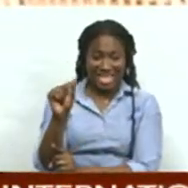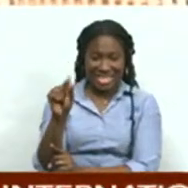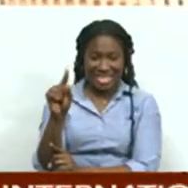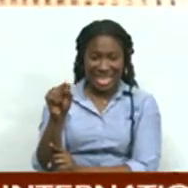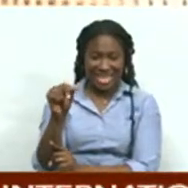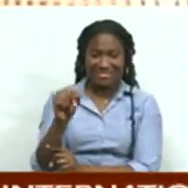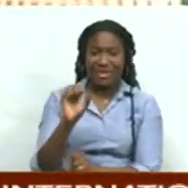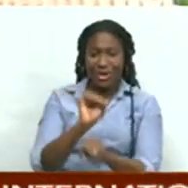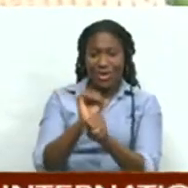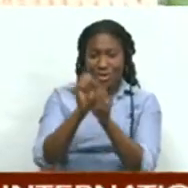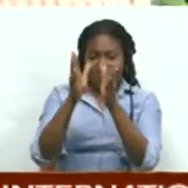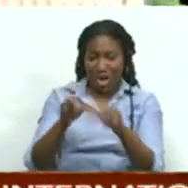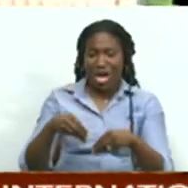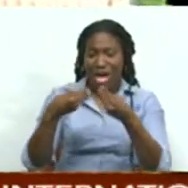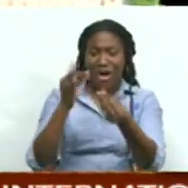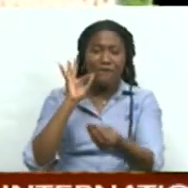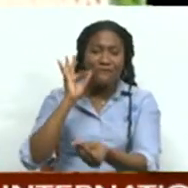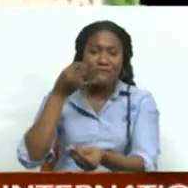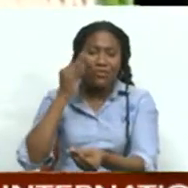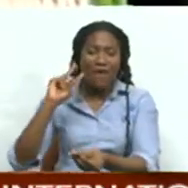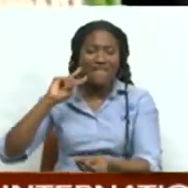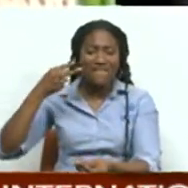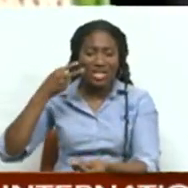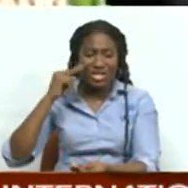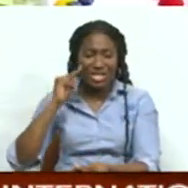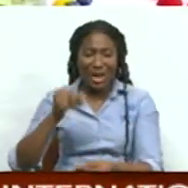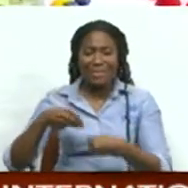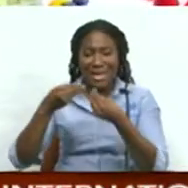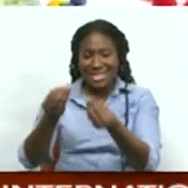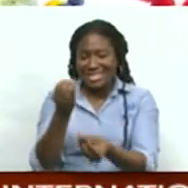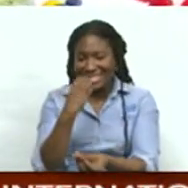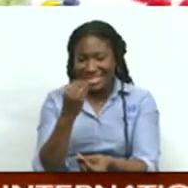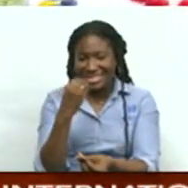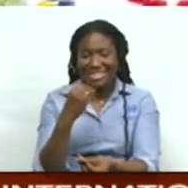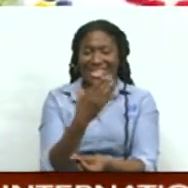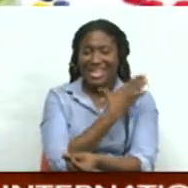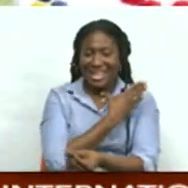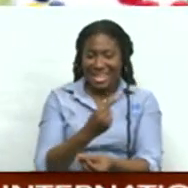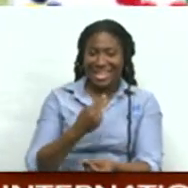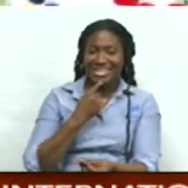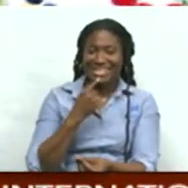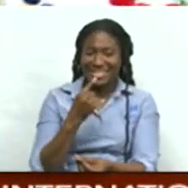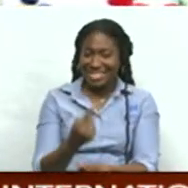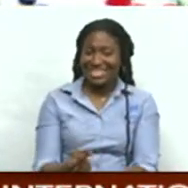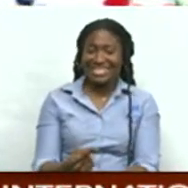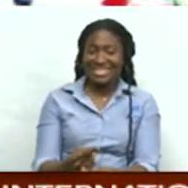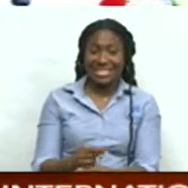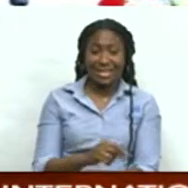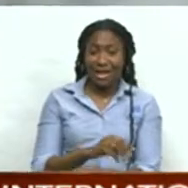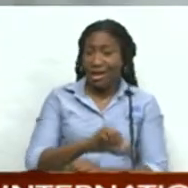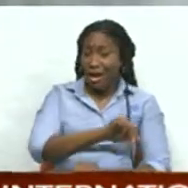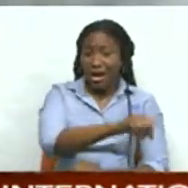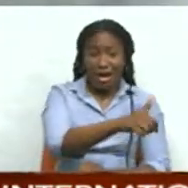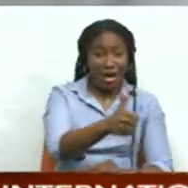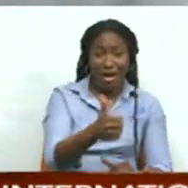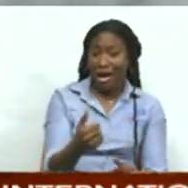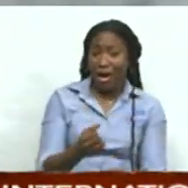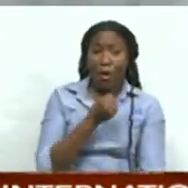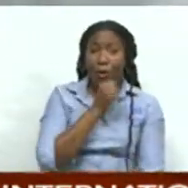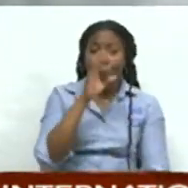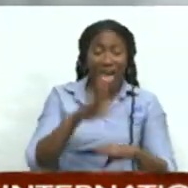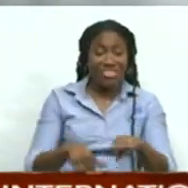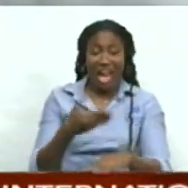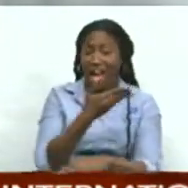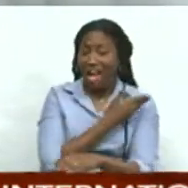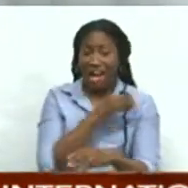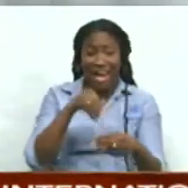treat of fruit and vegetables. Vet Andre Schul said there is no gorilla older than Fatu in any other zoo,